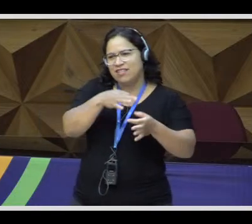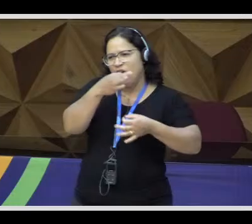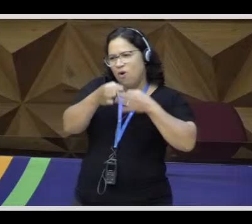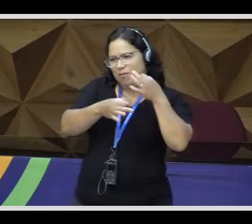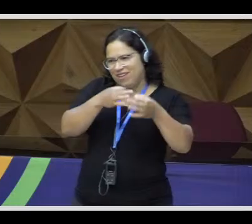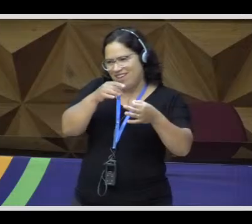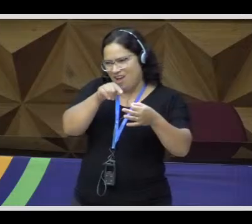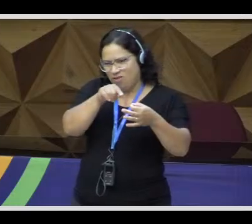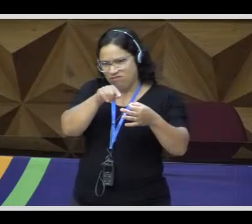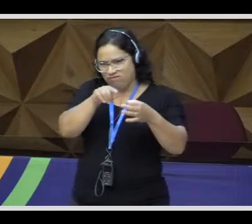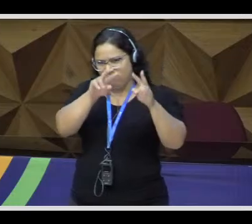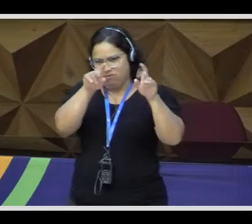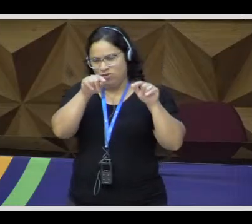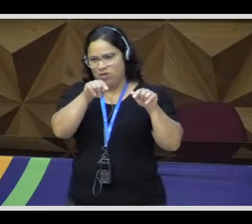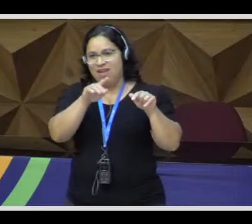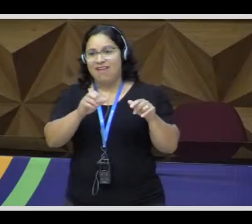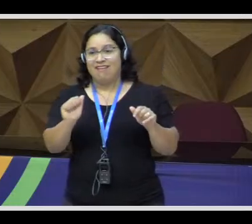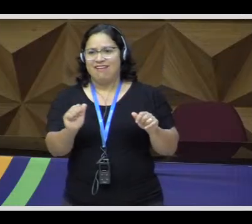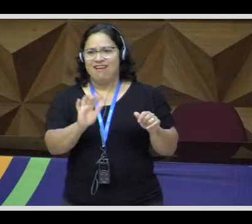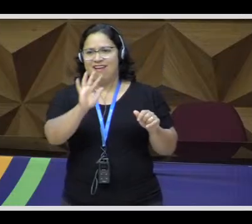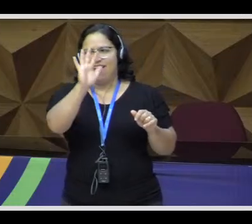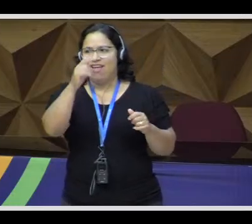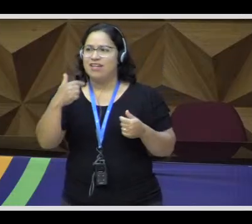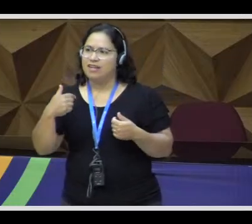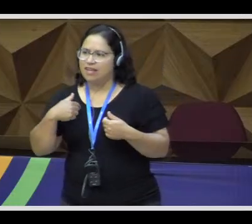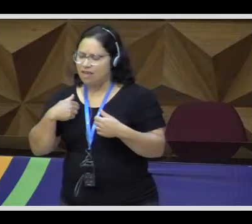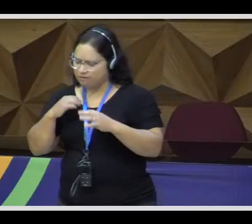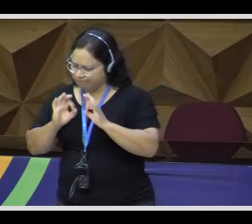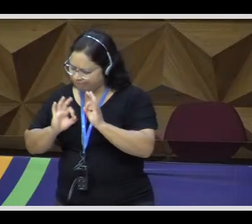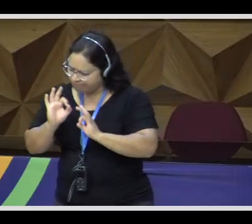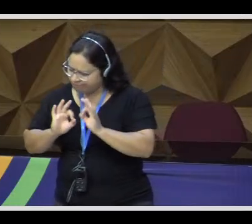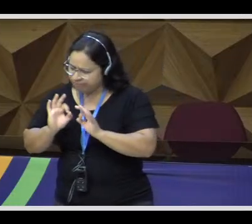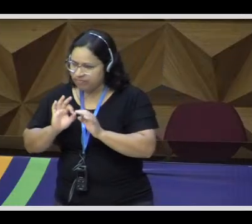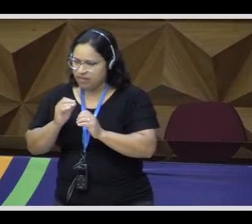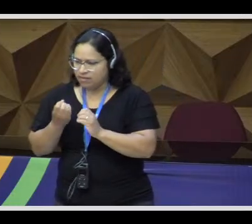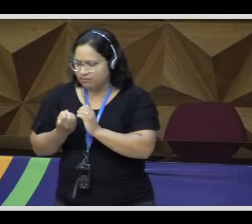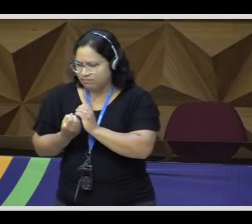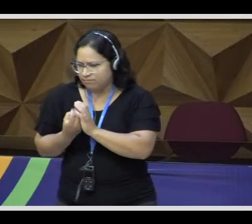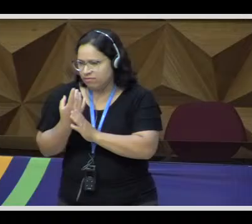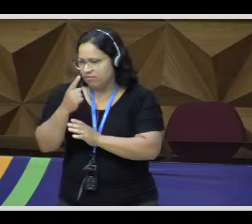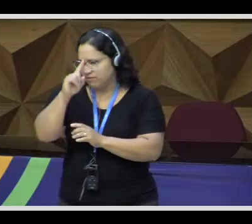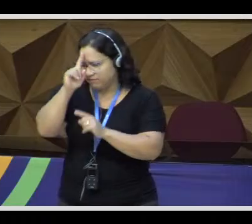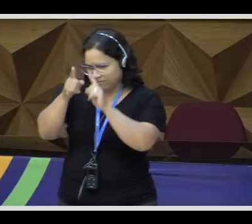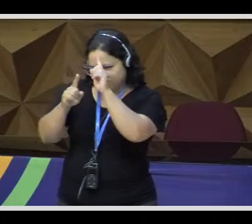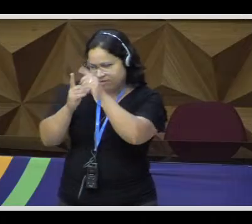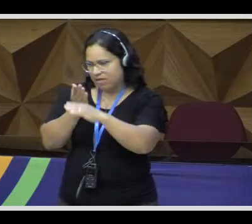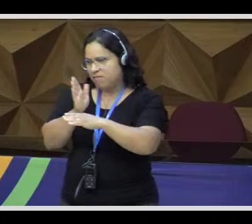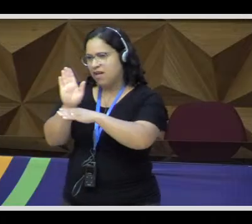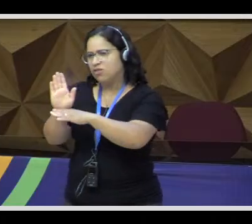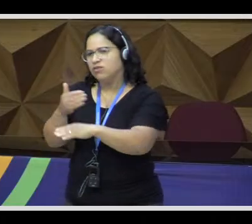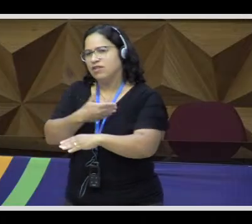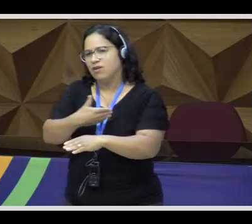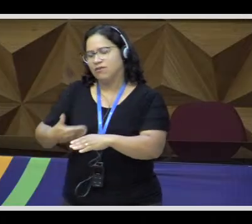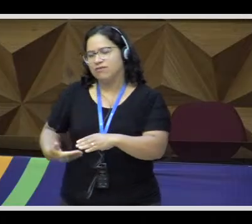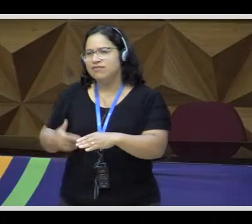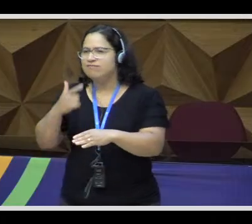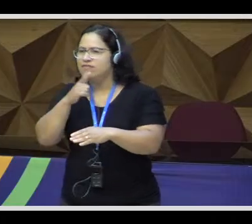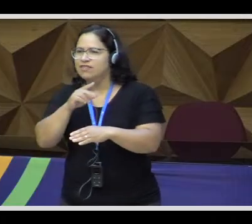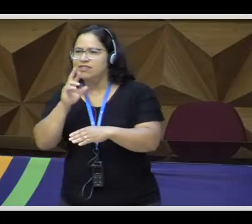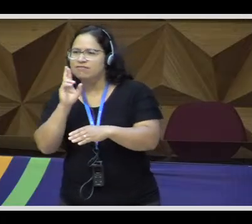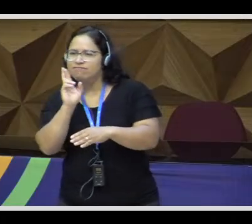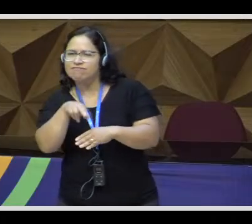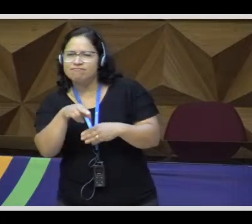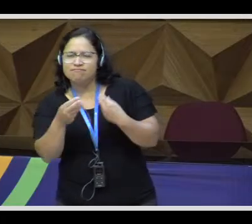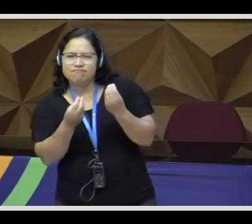had to create some technology that were able to help the government to understand quickly what was going on. They couldn't wait like